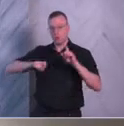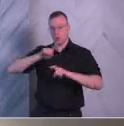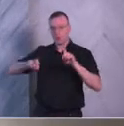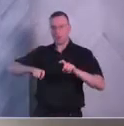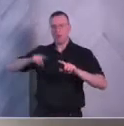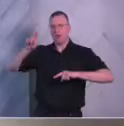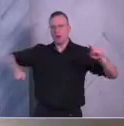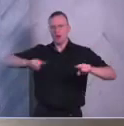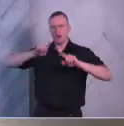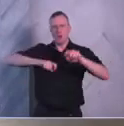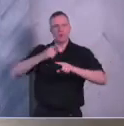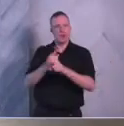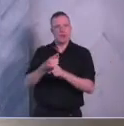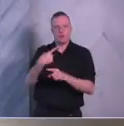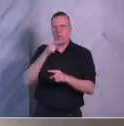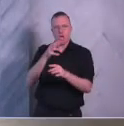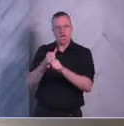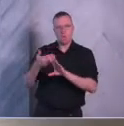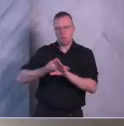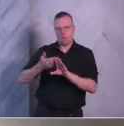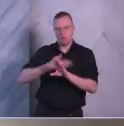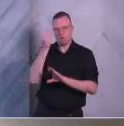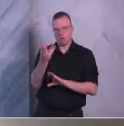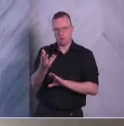random questions, right? We did not get these beforehand.